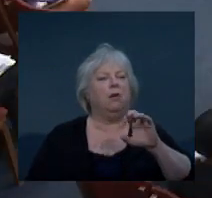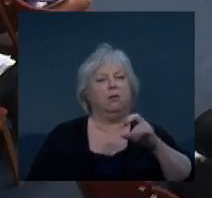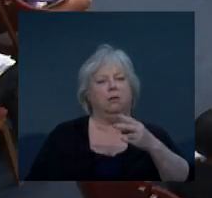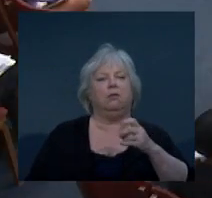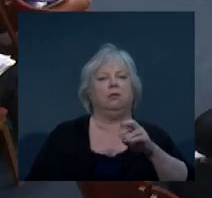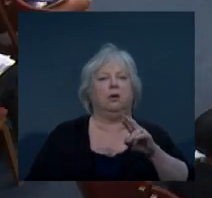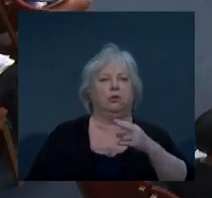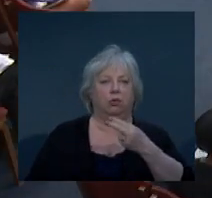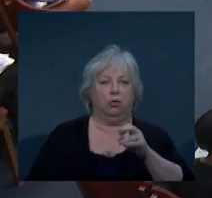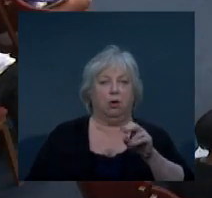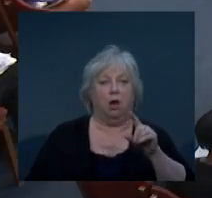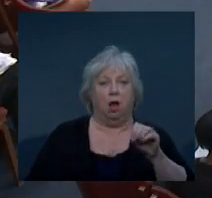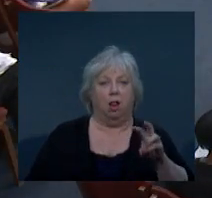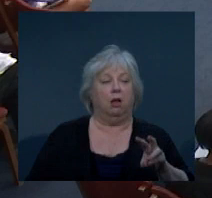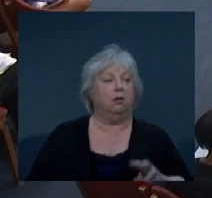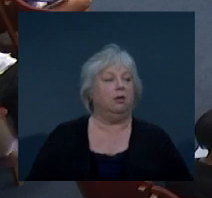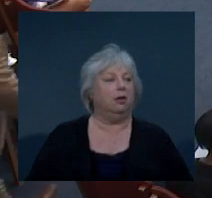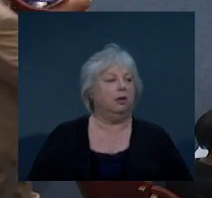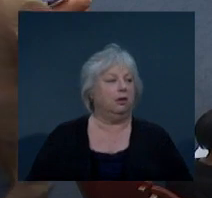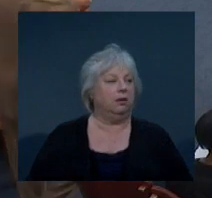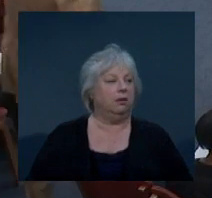please.